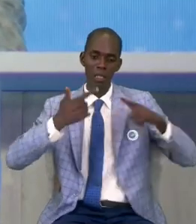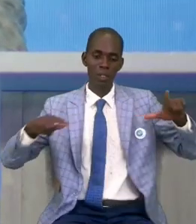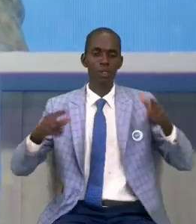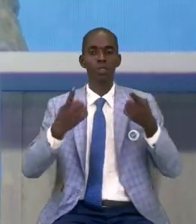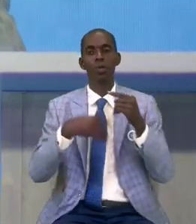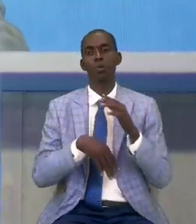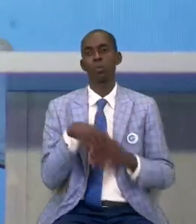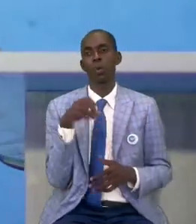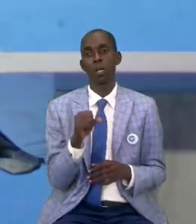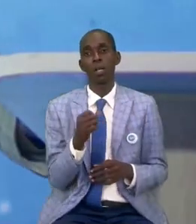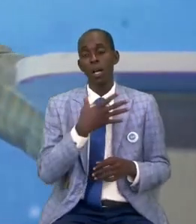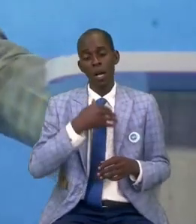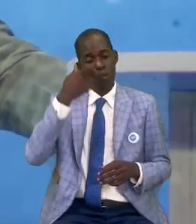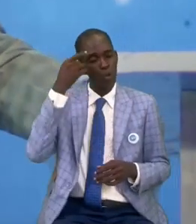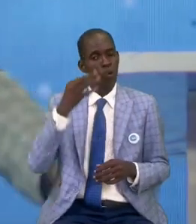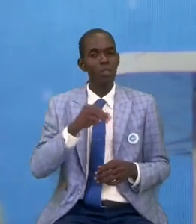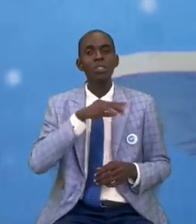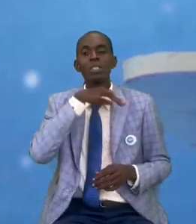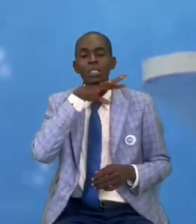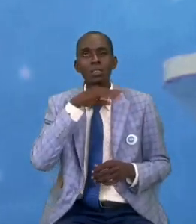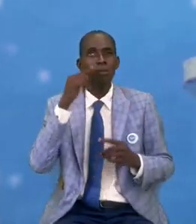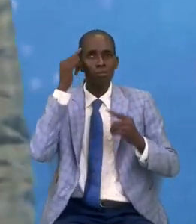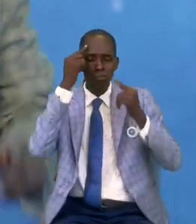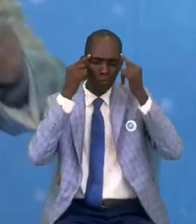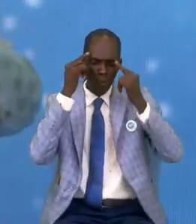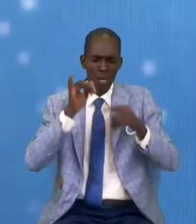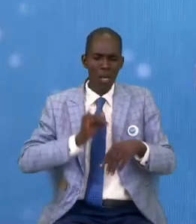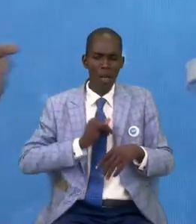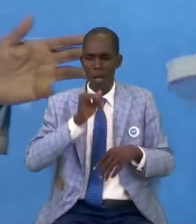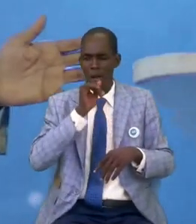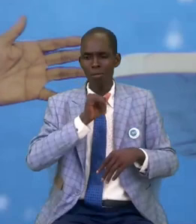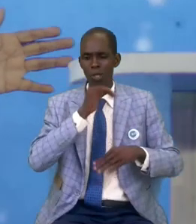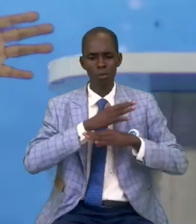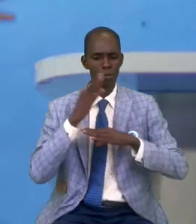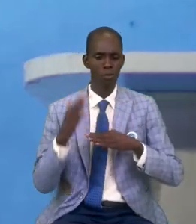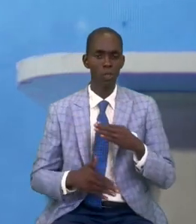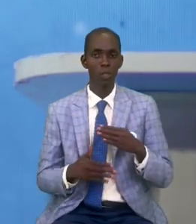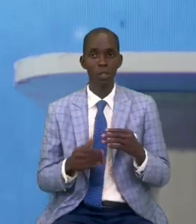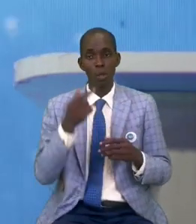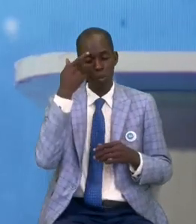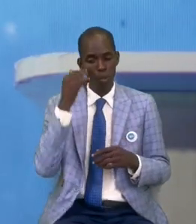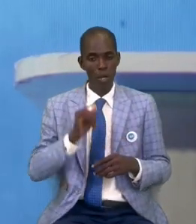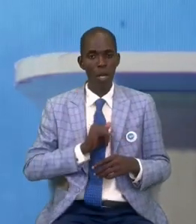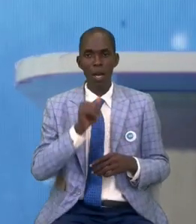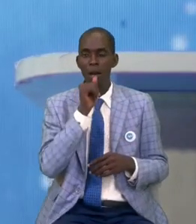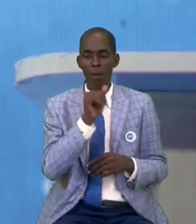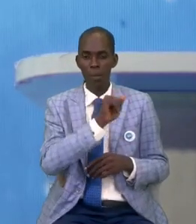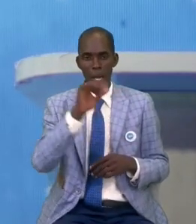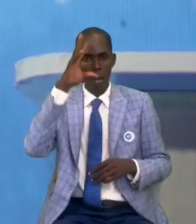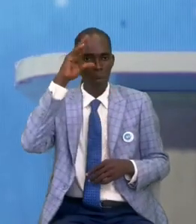undone. Because I'm a man, a woman, a boy, a girl of unclean lips,